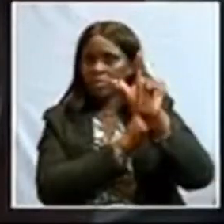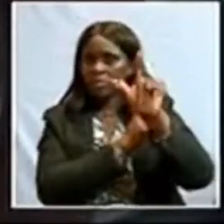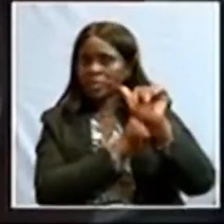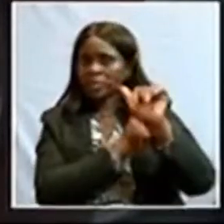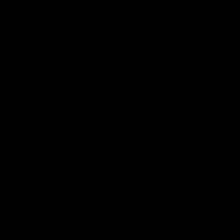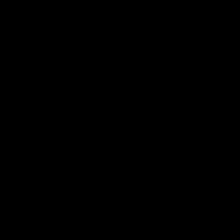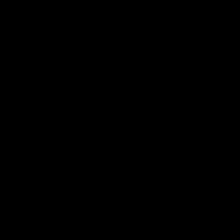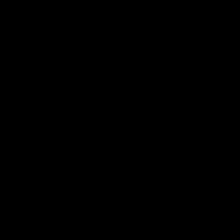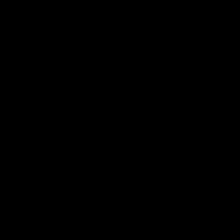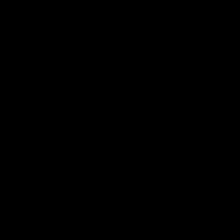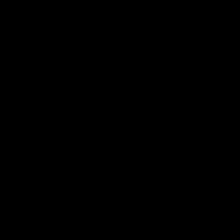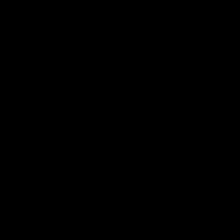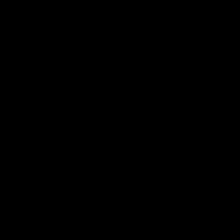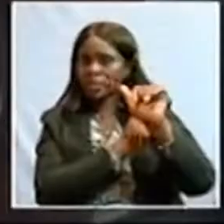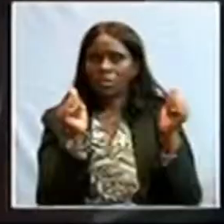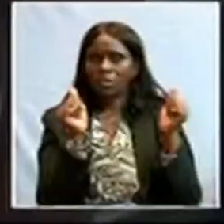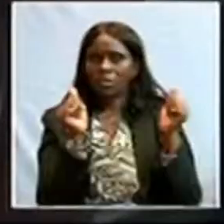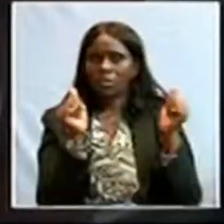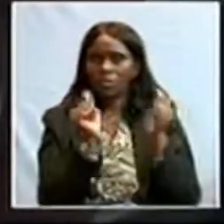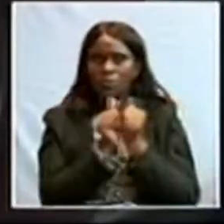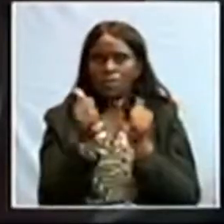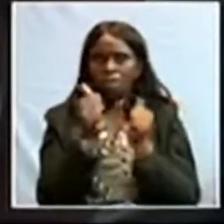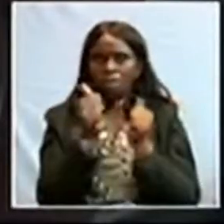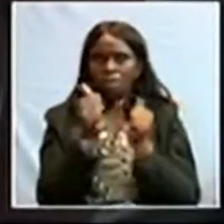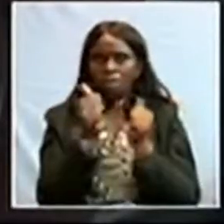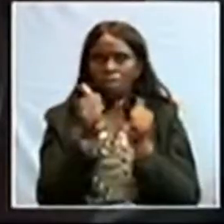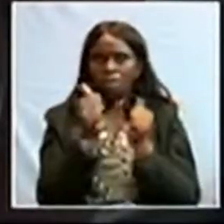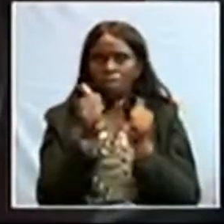Municipal Council, and any commission that employs,